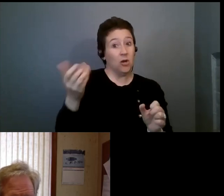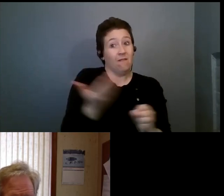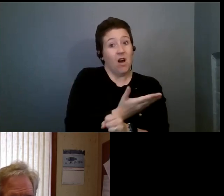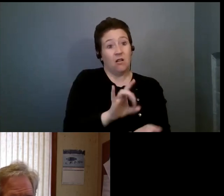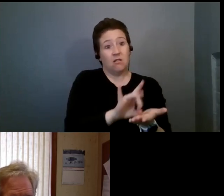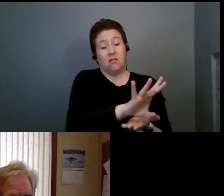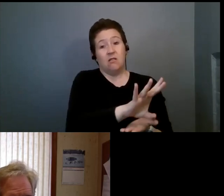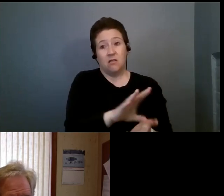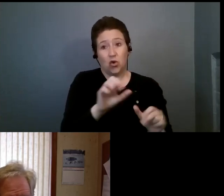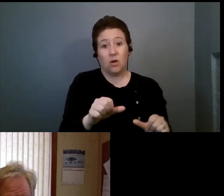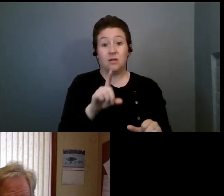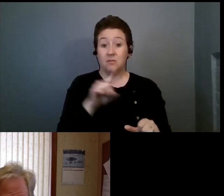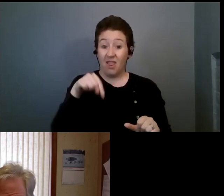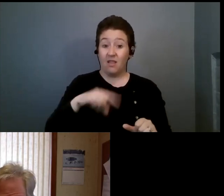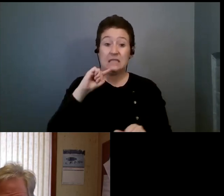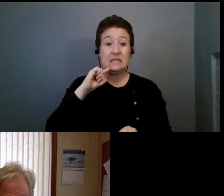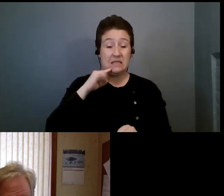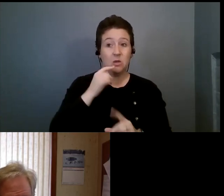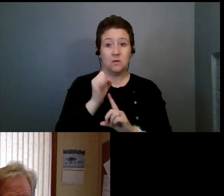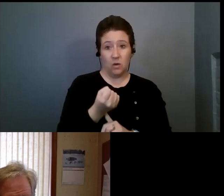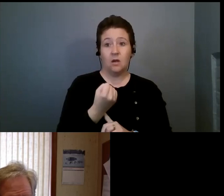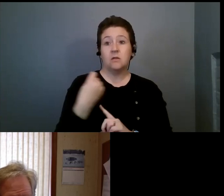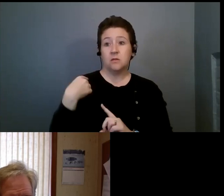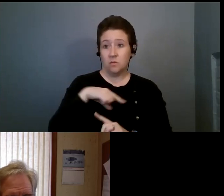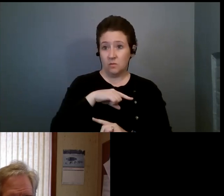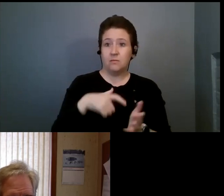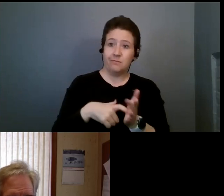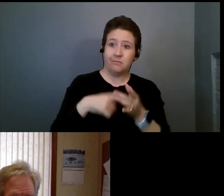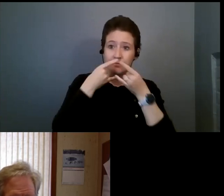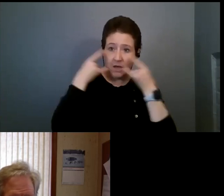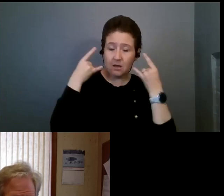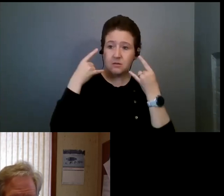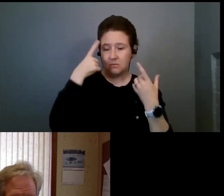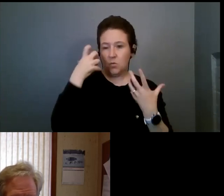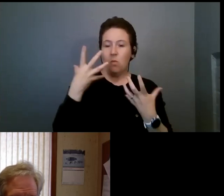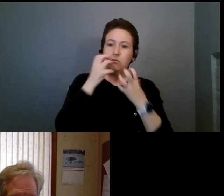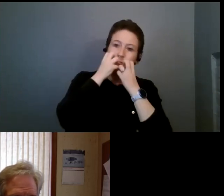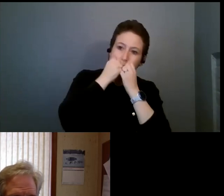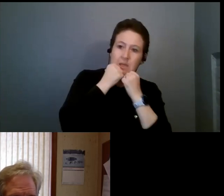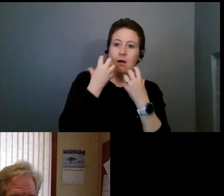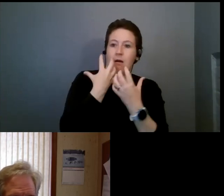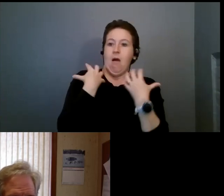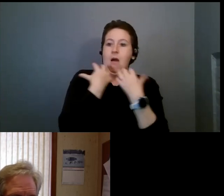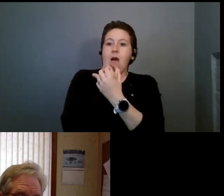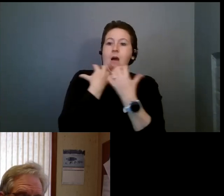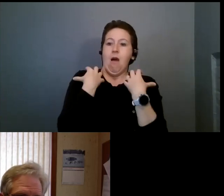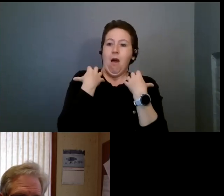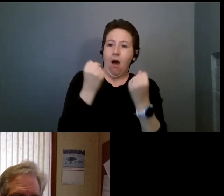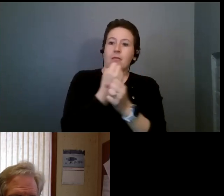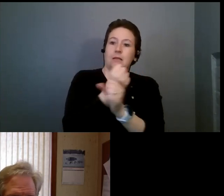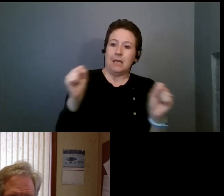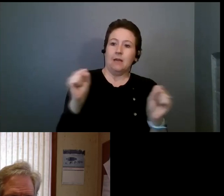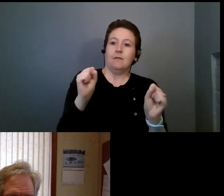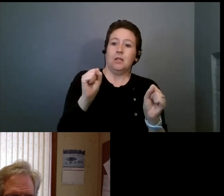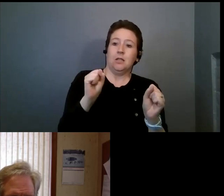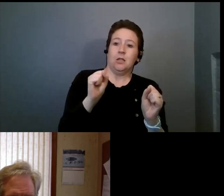We're taking this all very seriously. The health and well-being of our students and our campus and our community